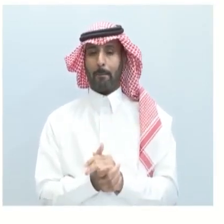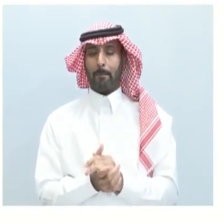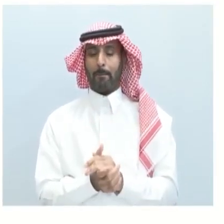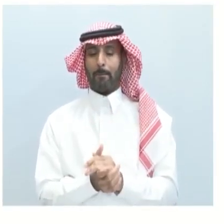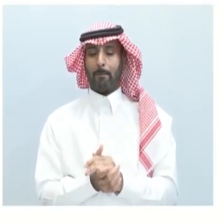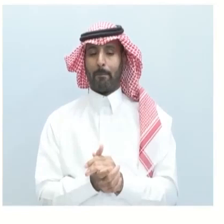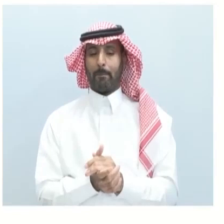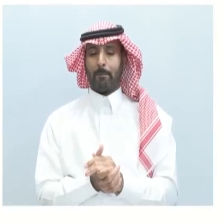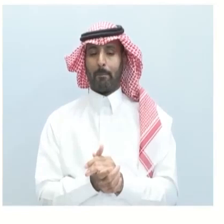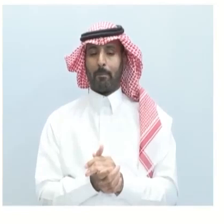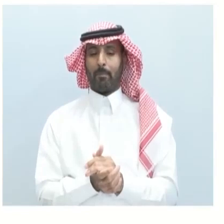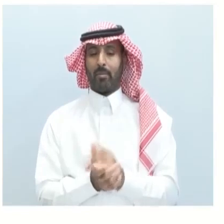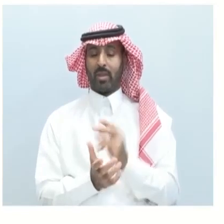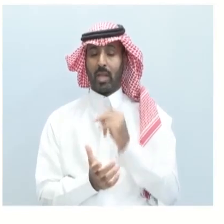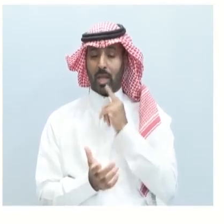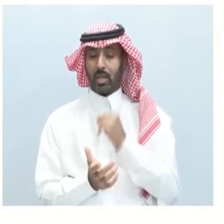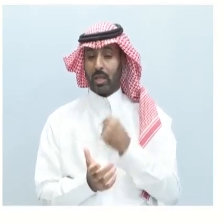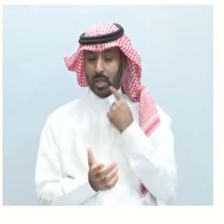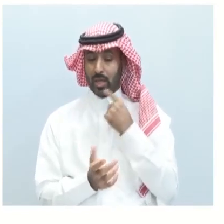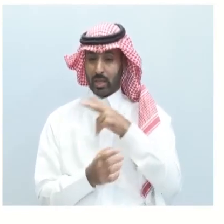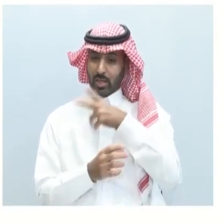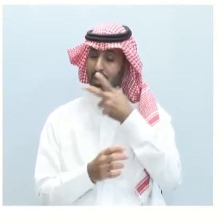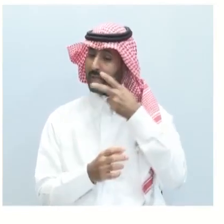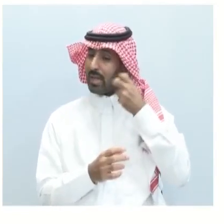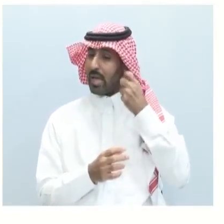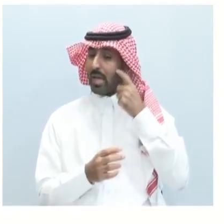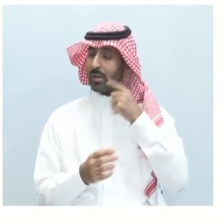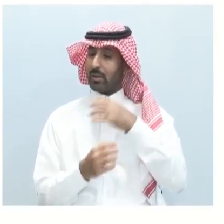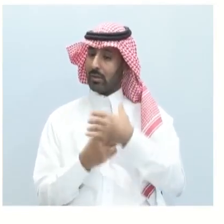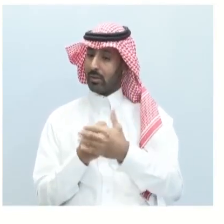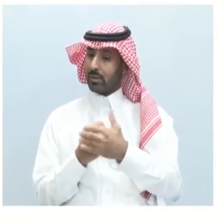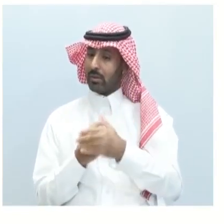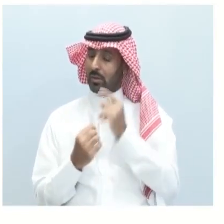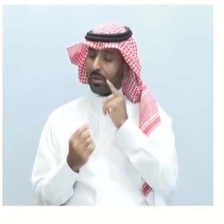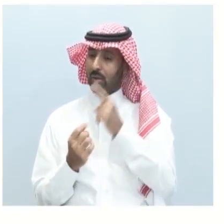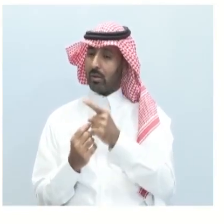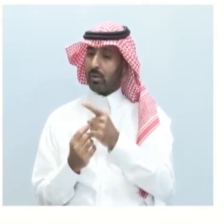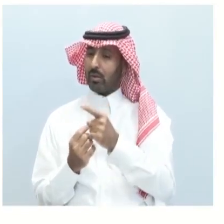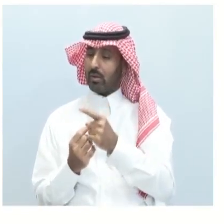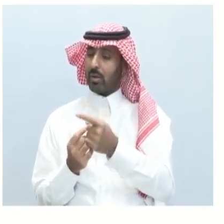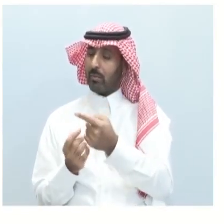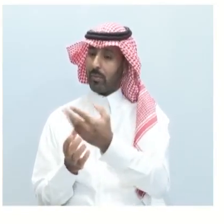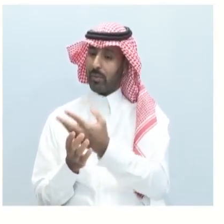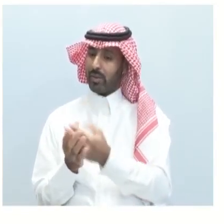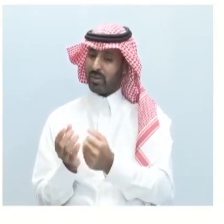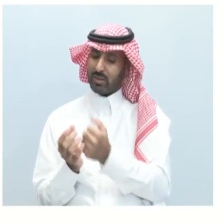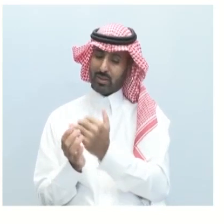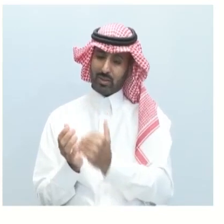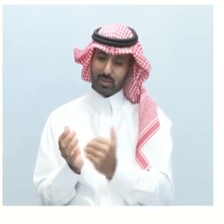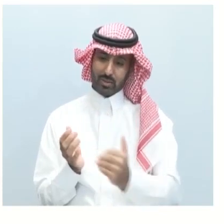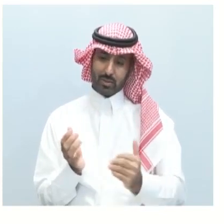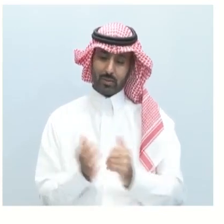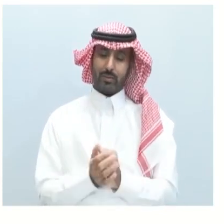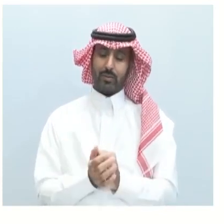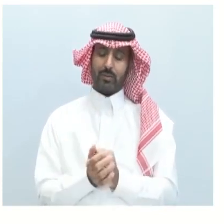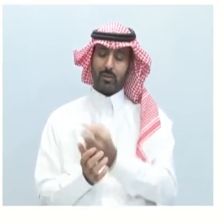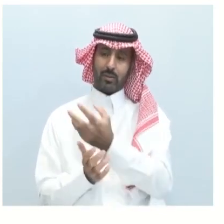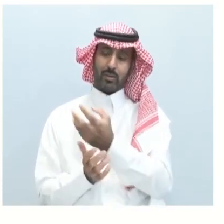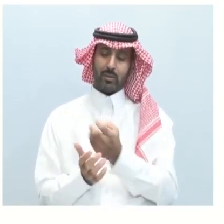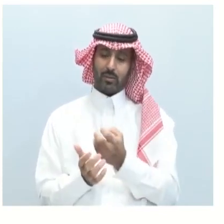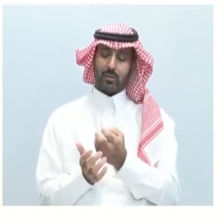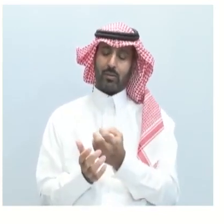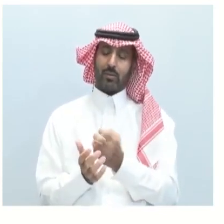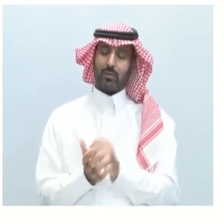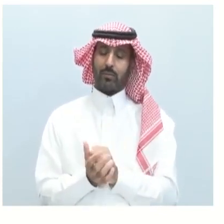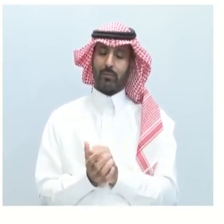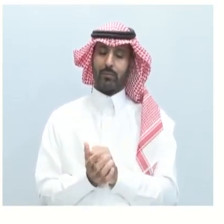3 here. They like their cat so much that they are talking about getting kitten. So we have here, what did you write?